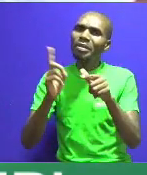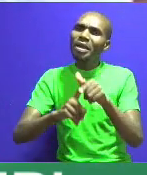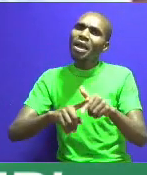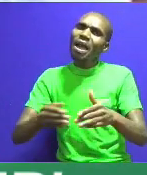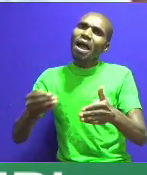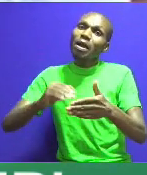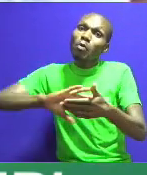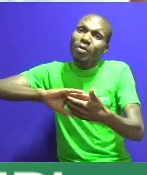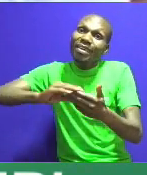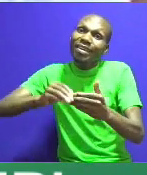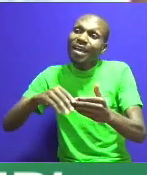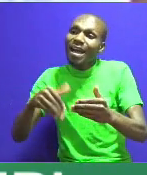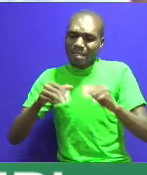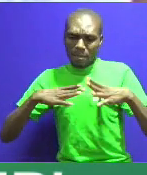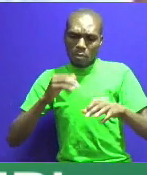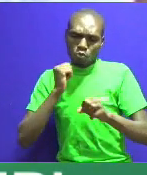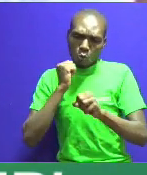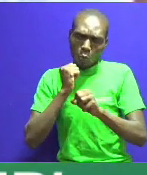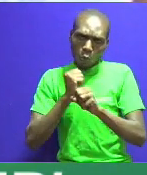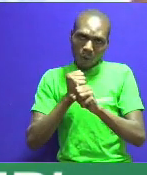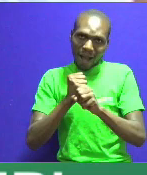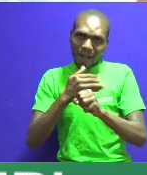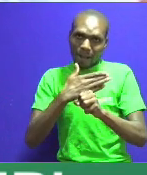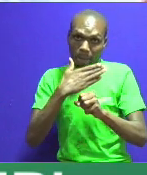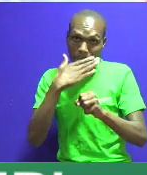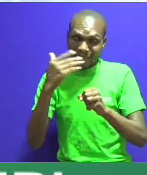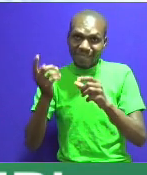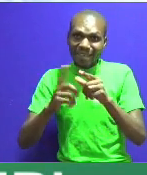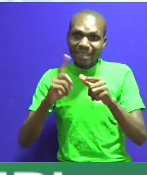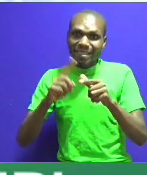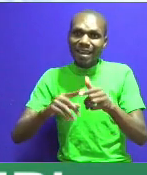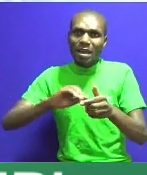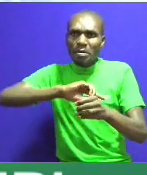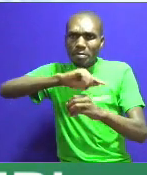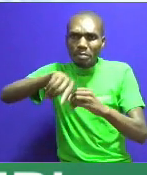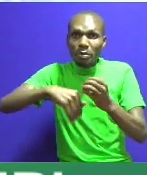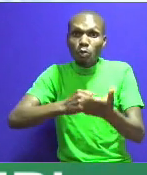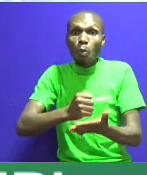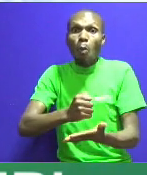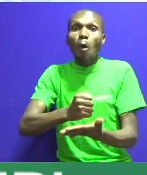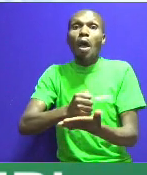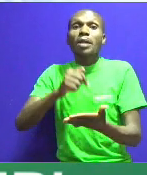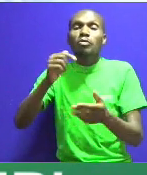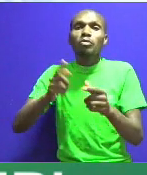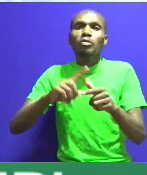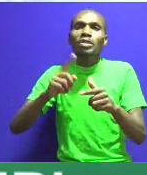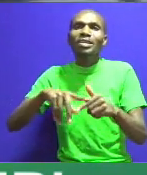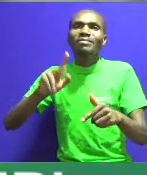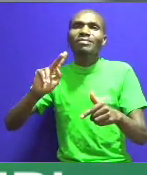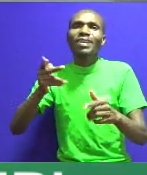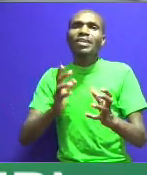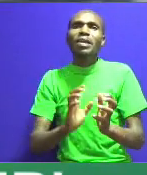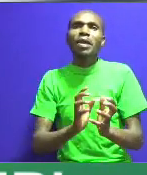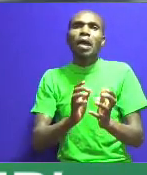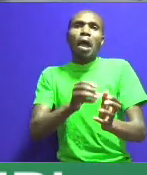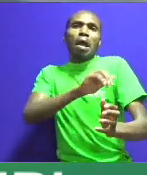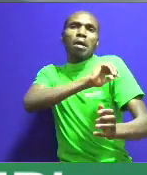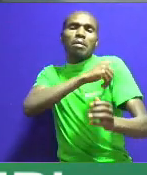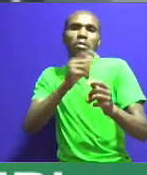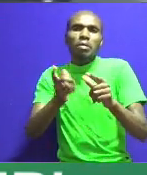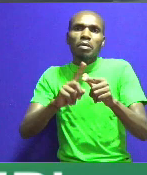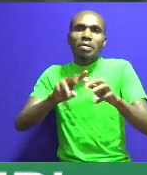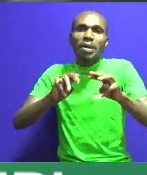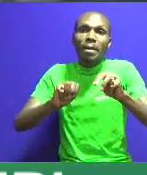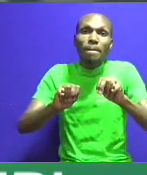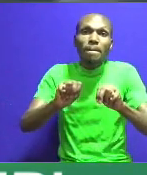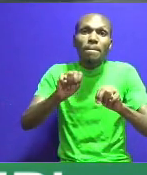an opportunity for others to also try and see whether they can turn around the situation at the Kenya Airports Authority. Umaneja wegeti